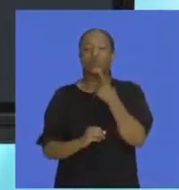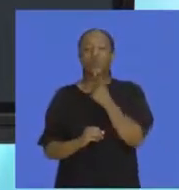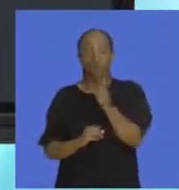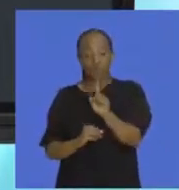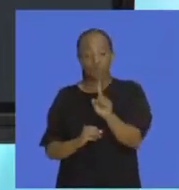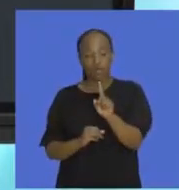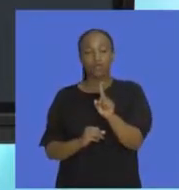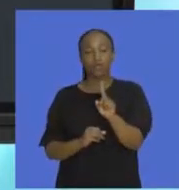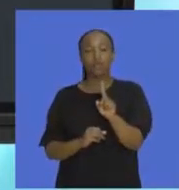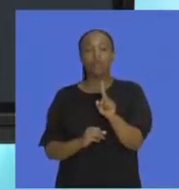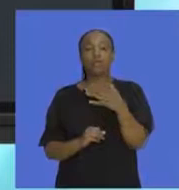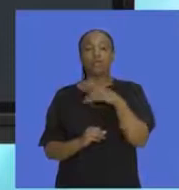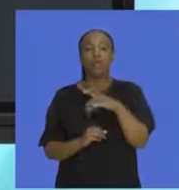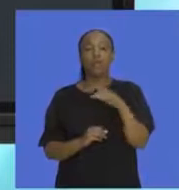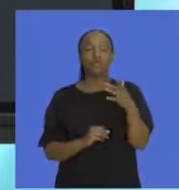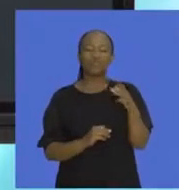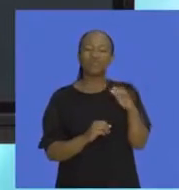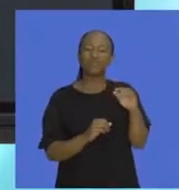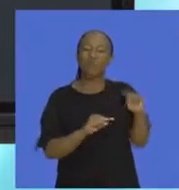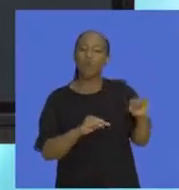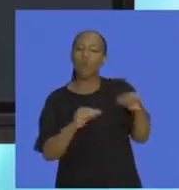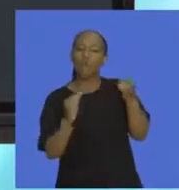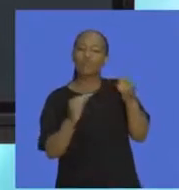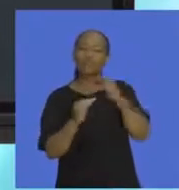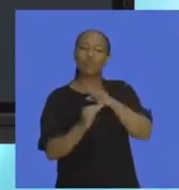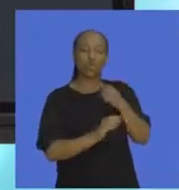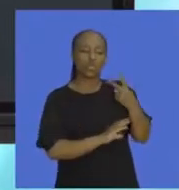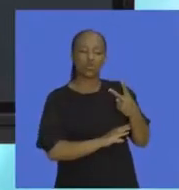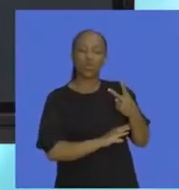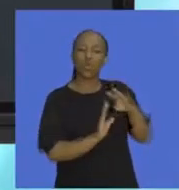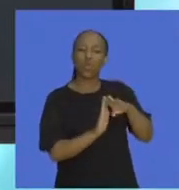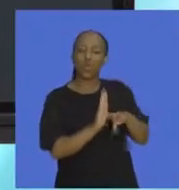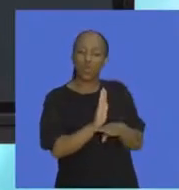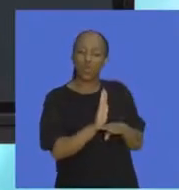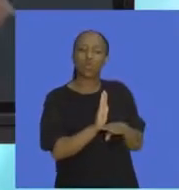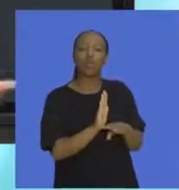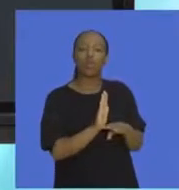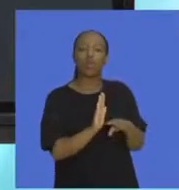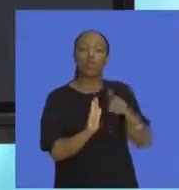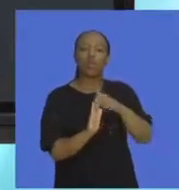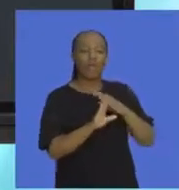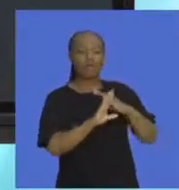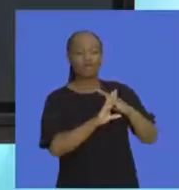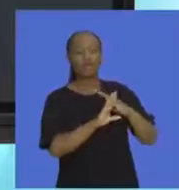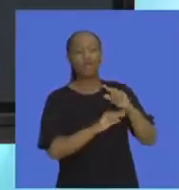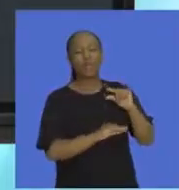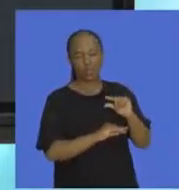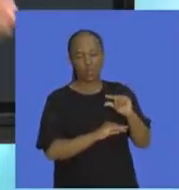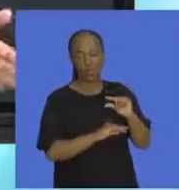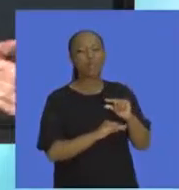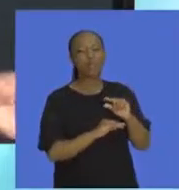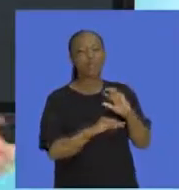that so? Because we are saying that the smaller the opposition to the flow of charge, the greater the flow of charge, because there's actually